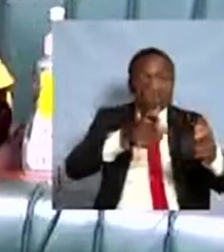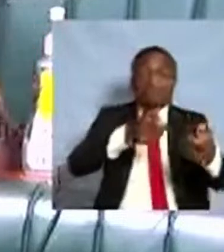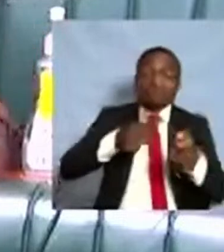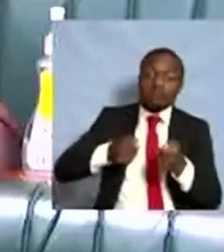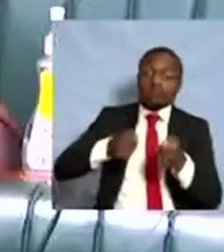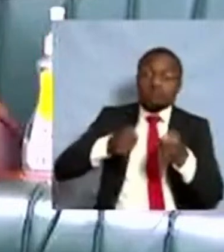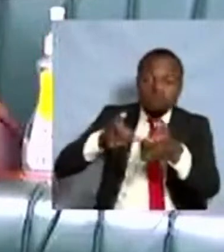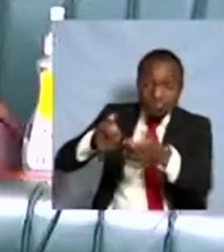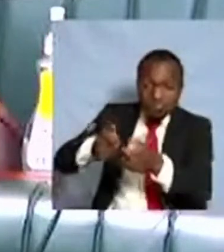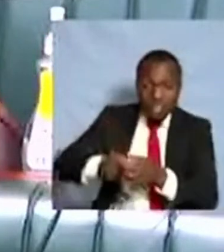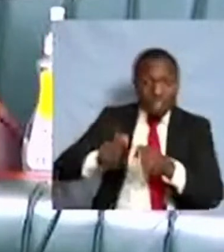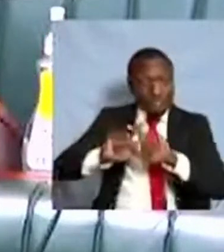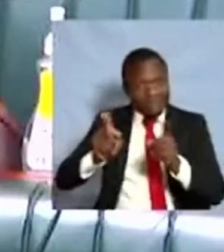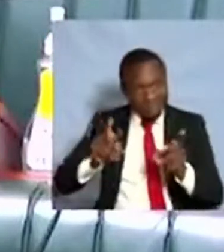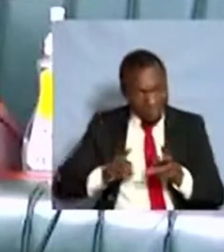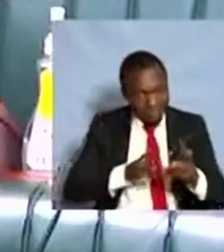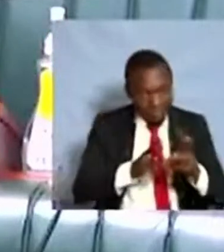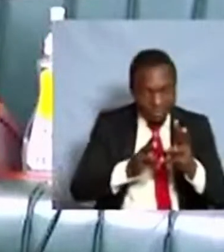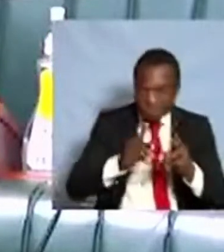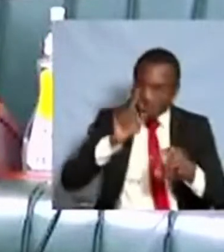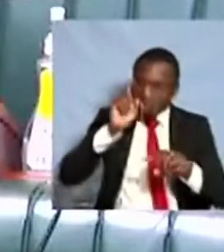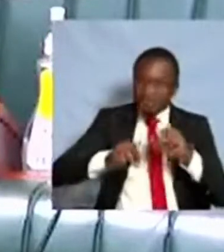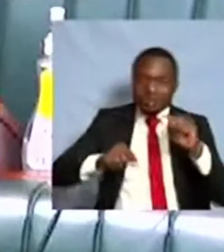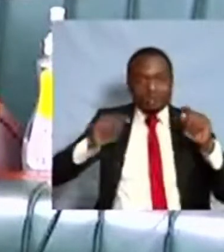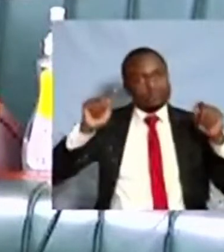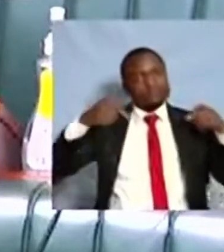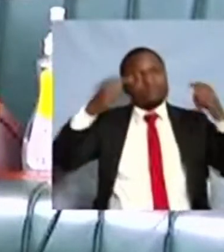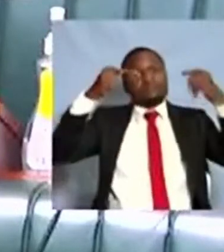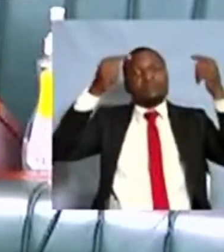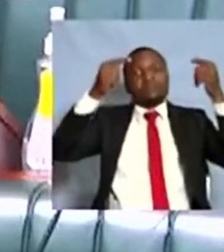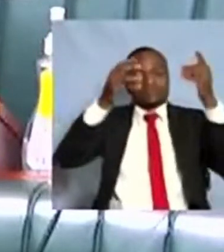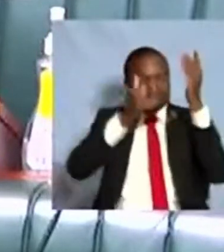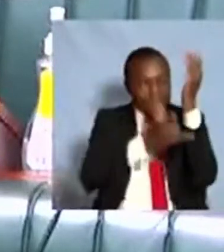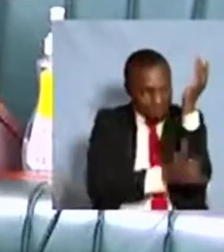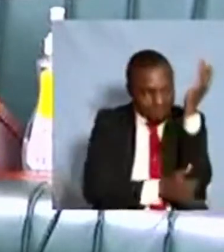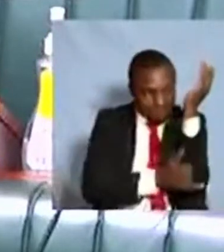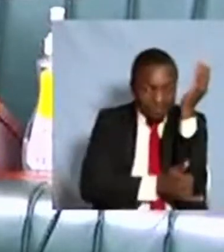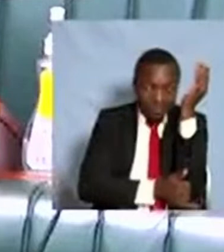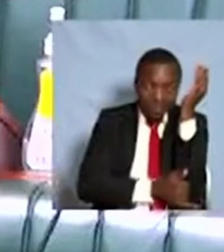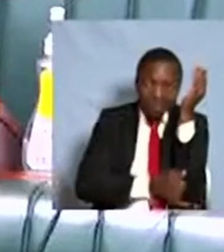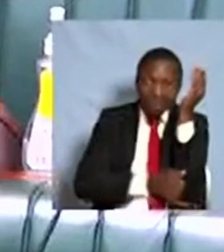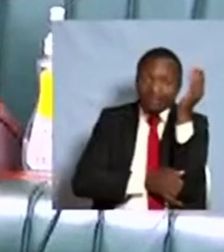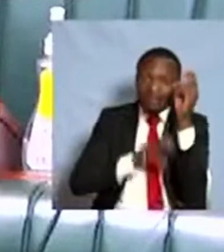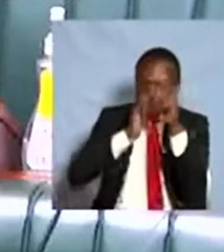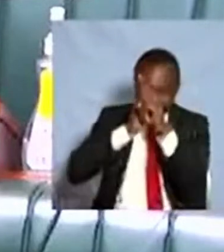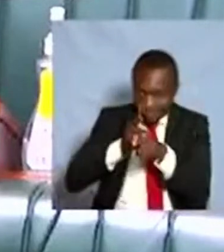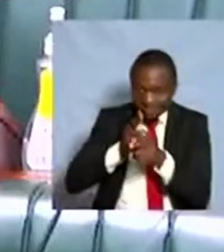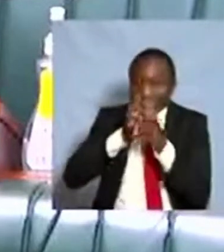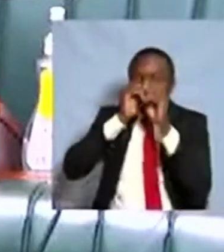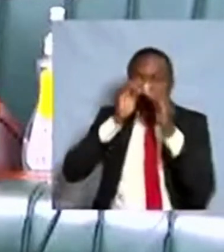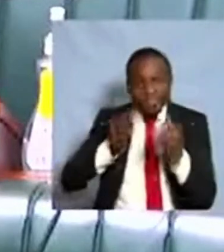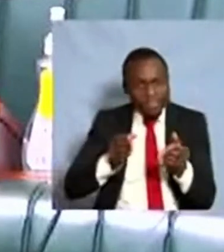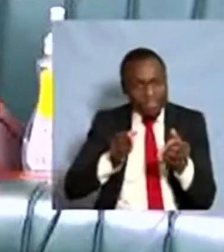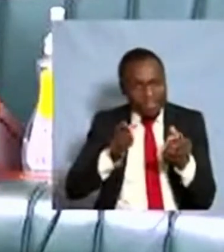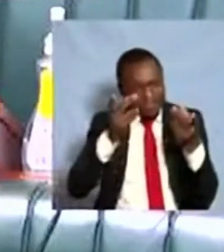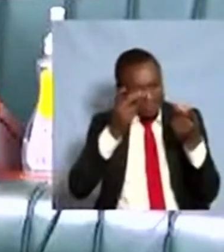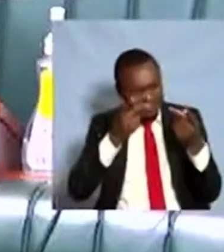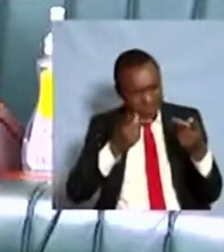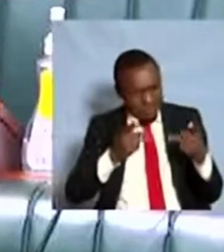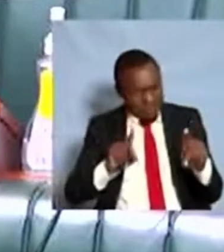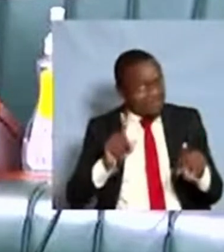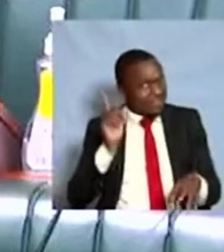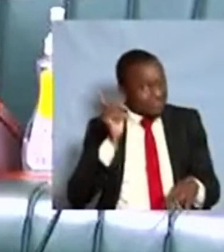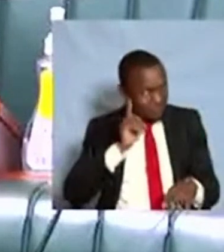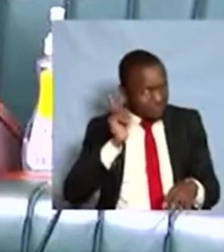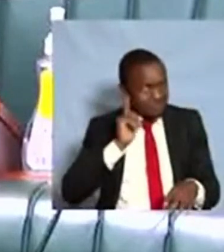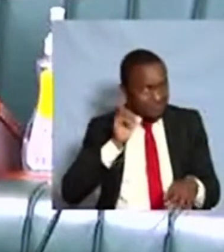different directions, we are not going to prosper in this nation. Mr. Speaker, when I listen to